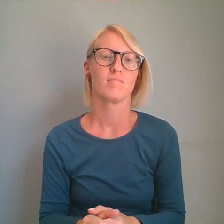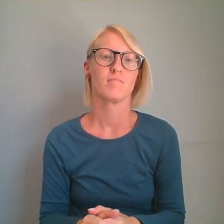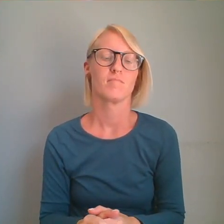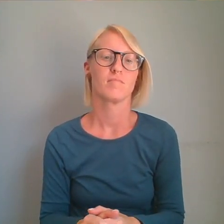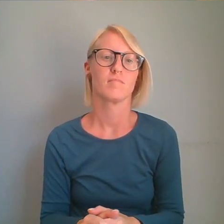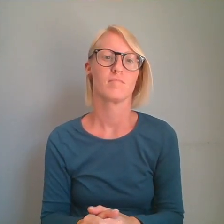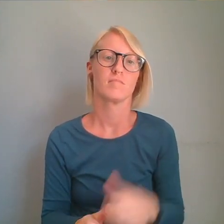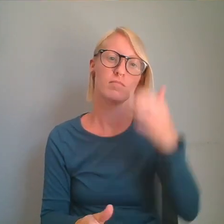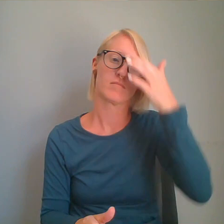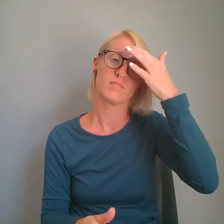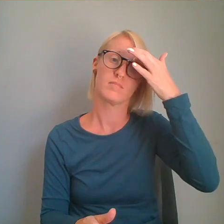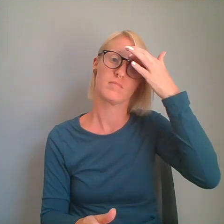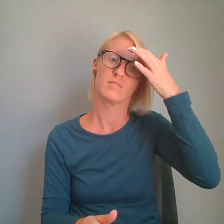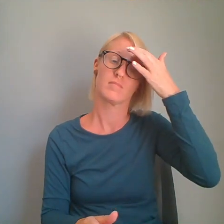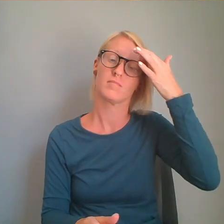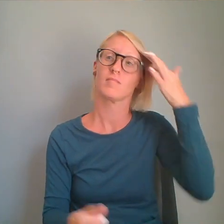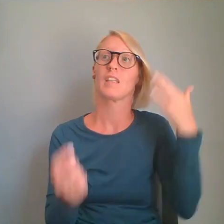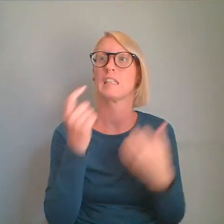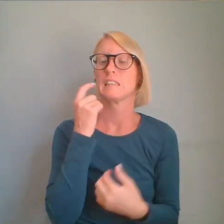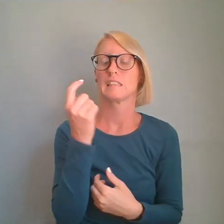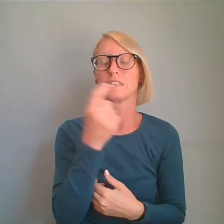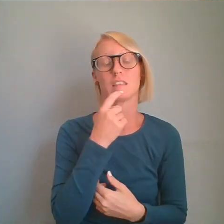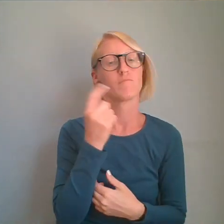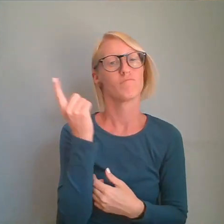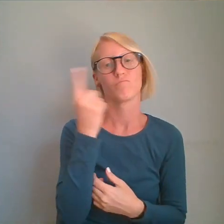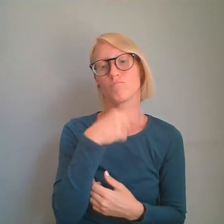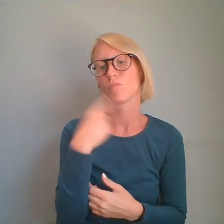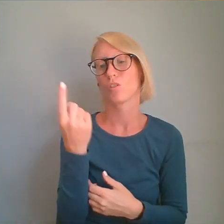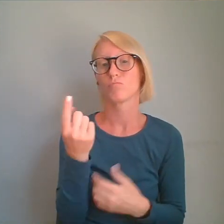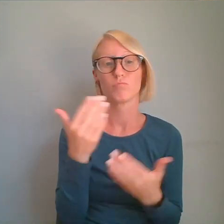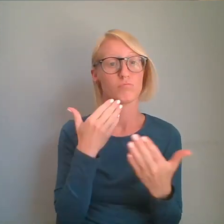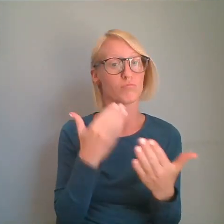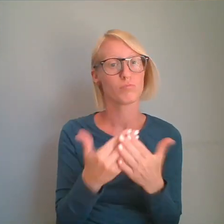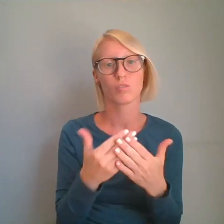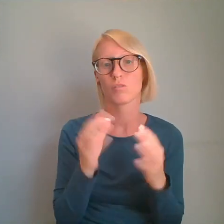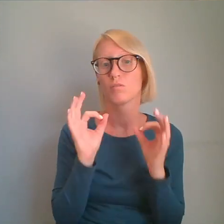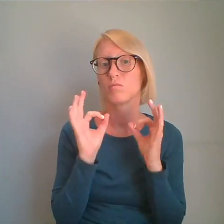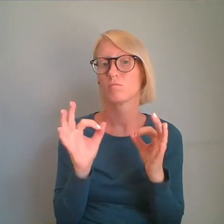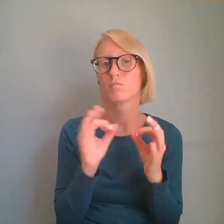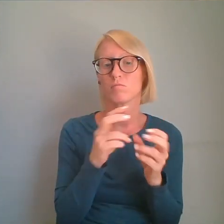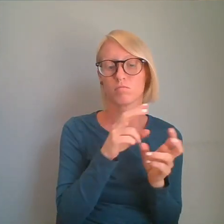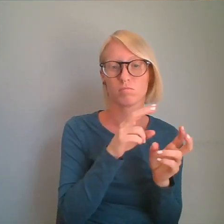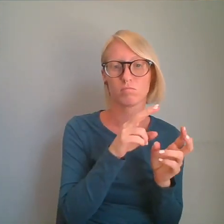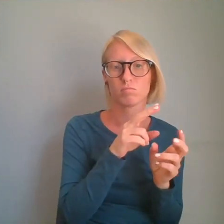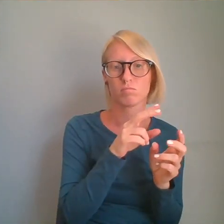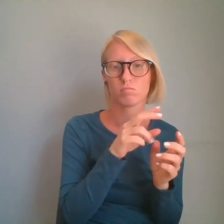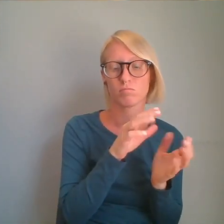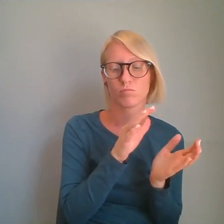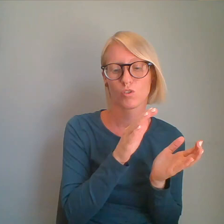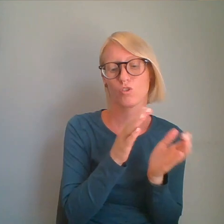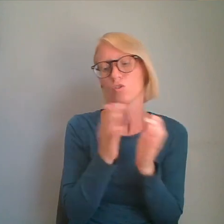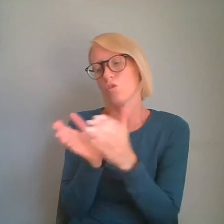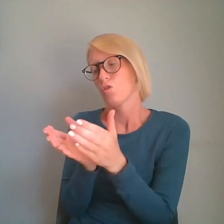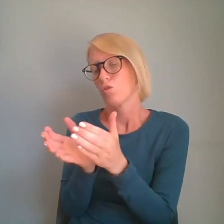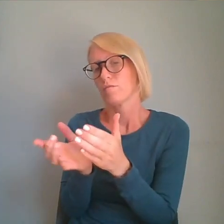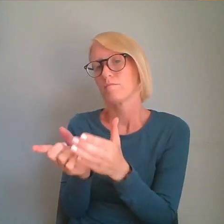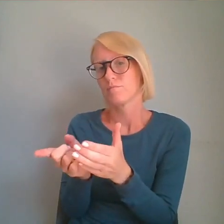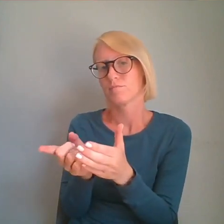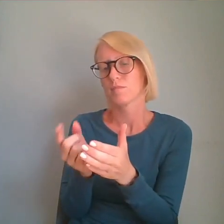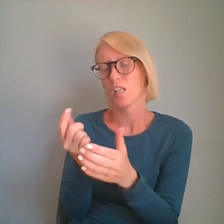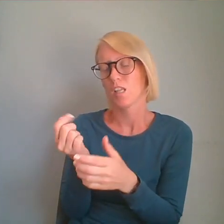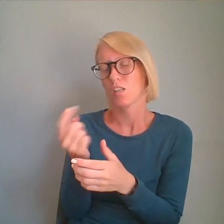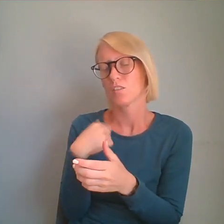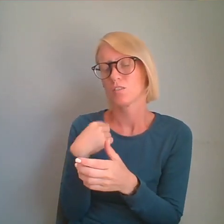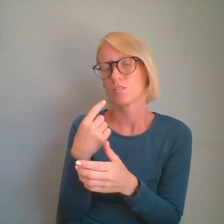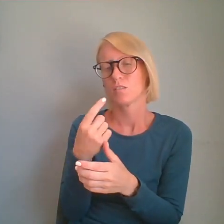Teeth look good. I'll have you turn this way just a little bit so I can check the back teeth.